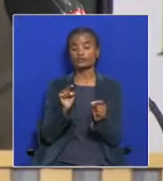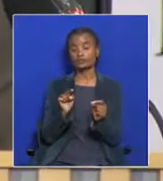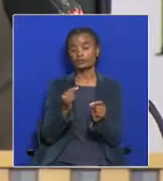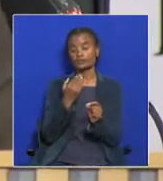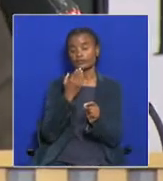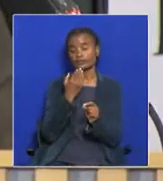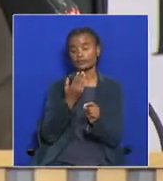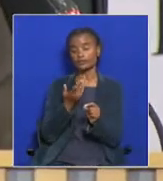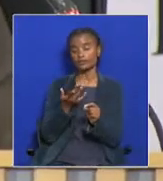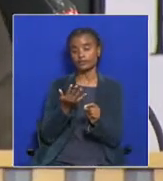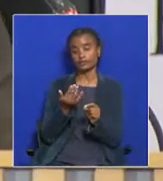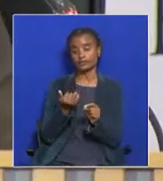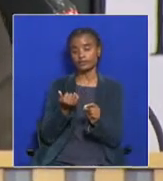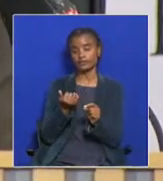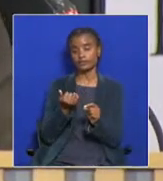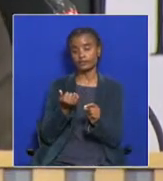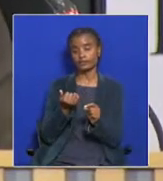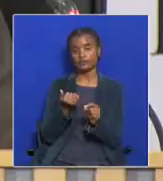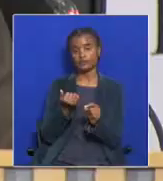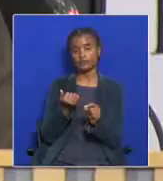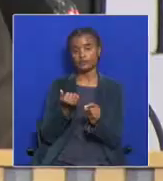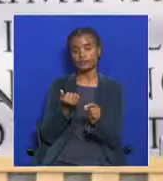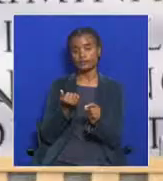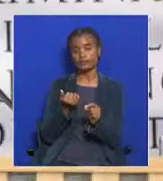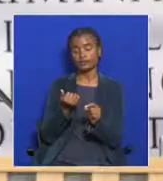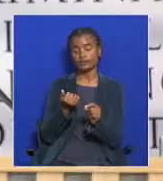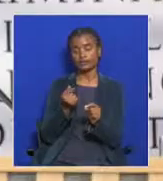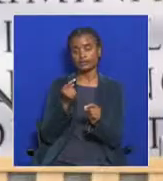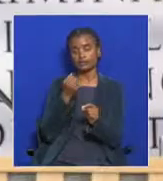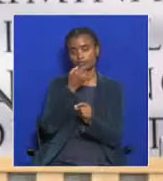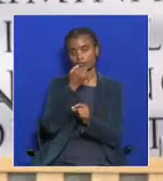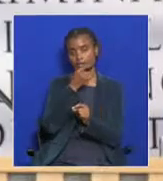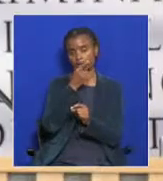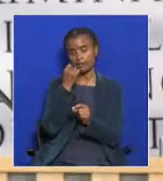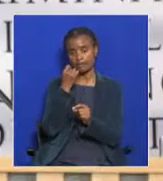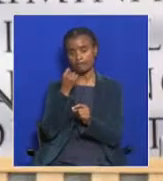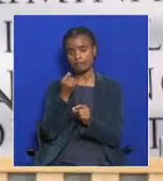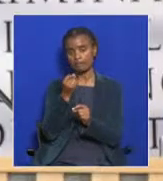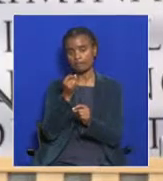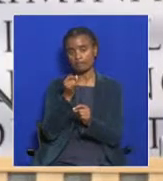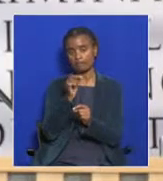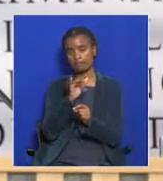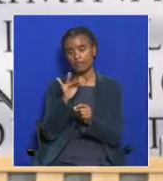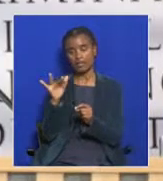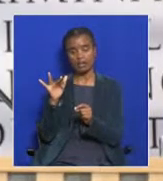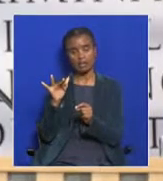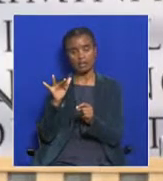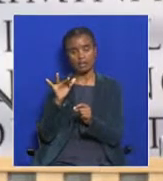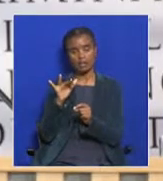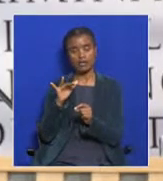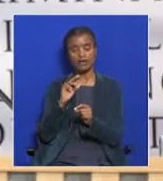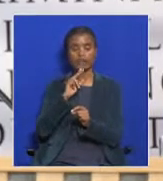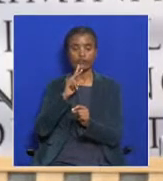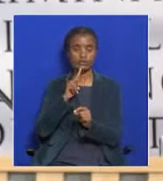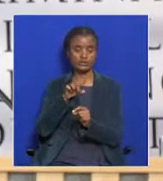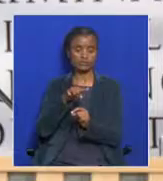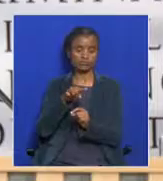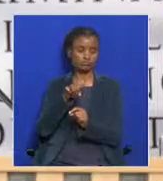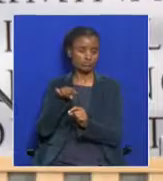Nandlal. Yes. I'm sorry if I mispronounced that. That is prompted by you, the investigating